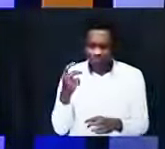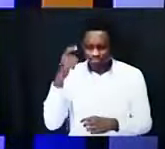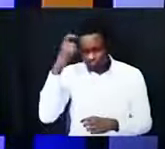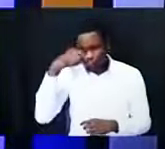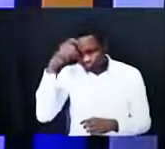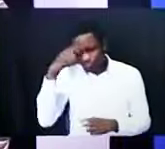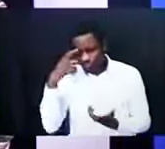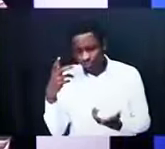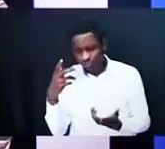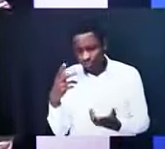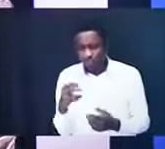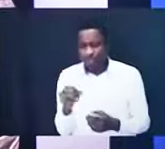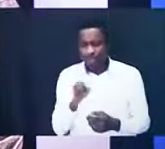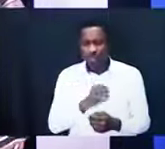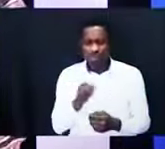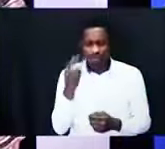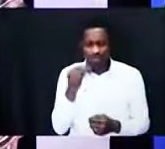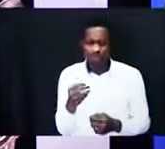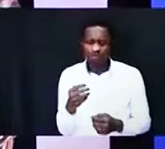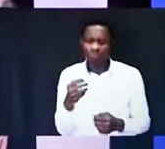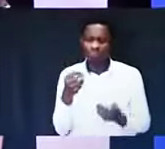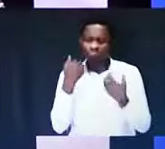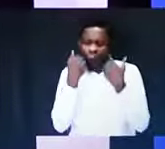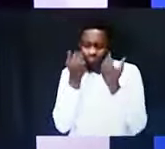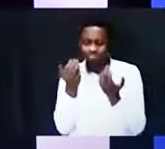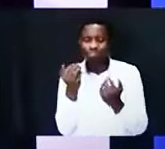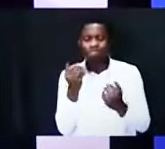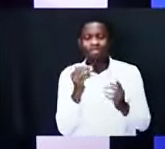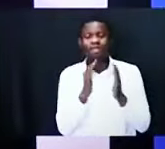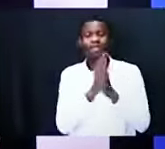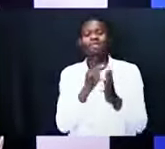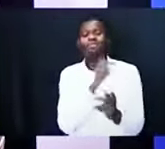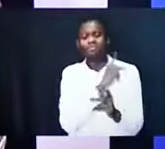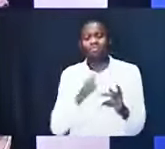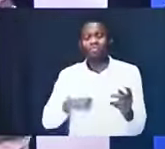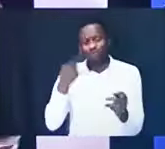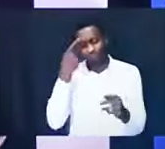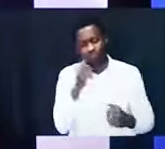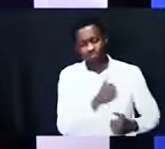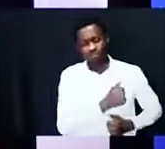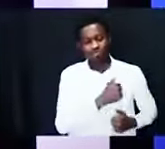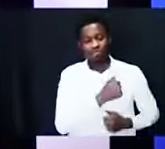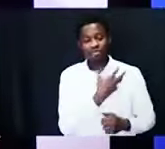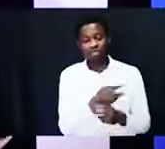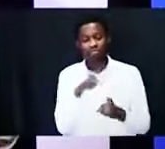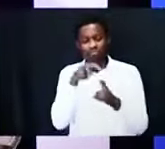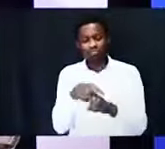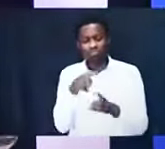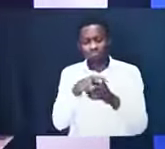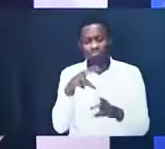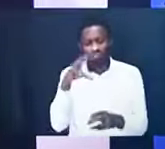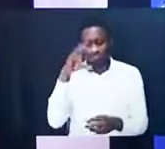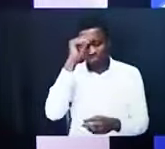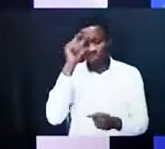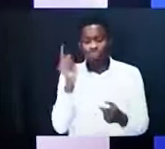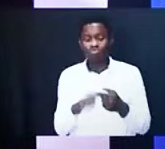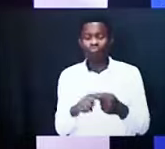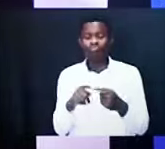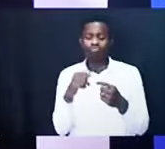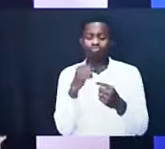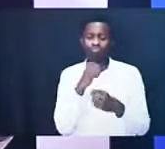I was ashamed to ask the king for soldiers and horsemen to protect